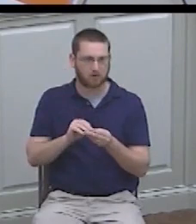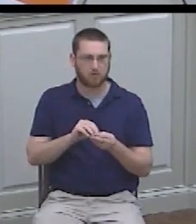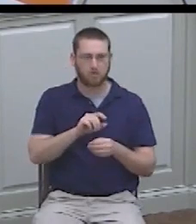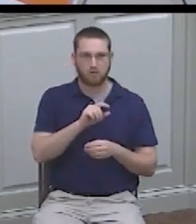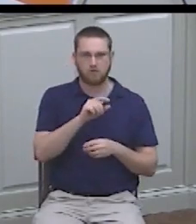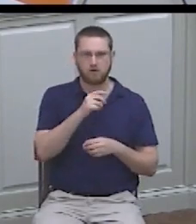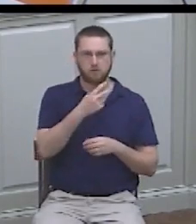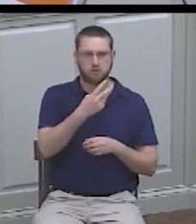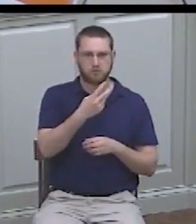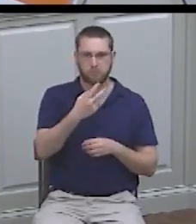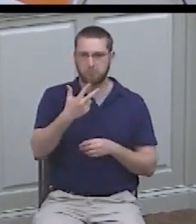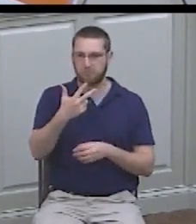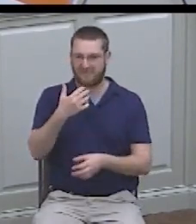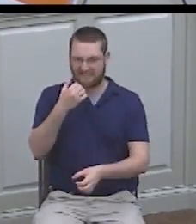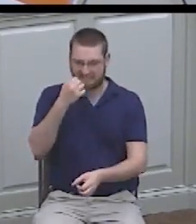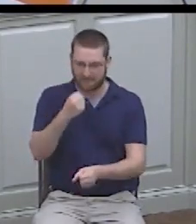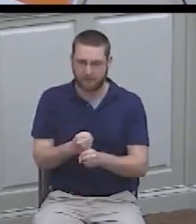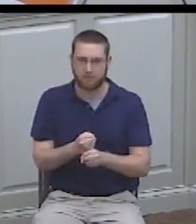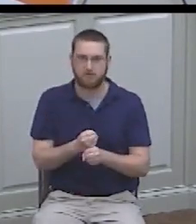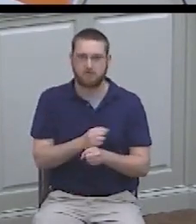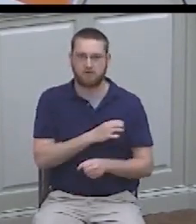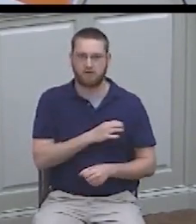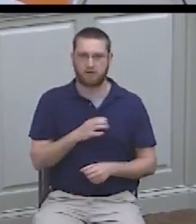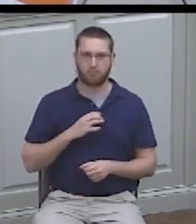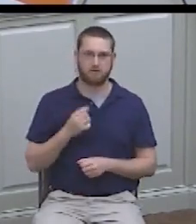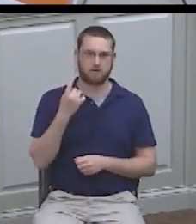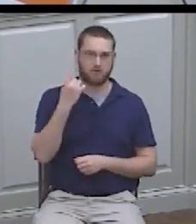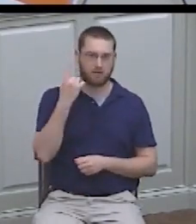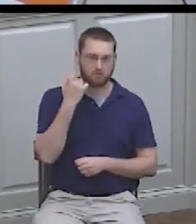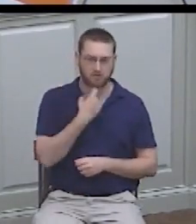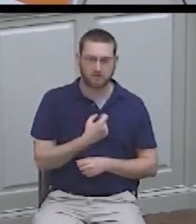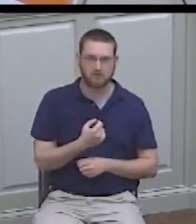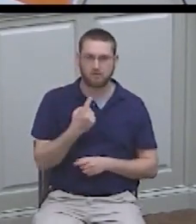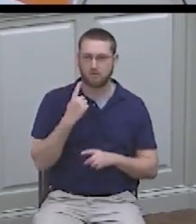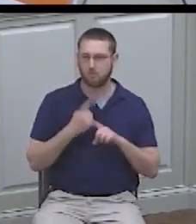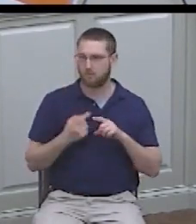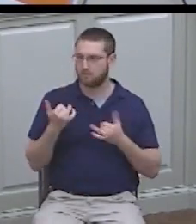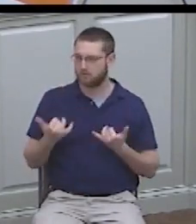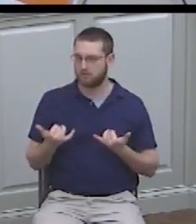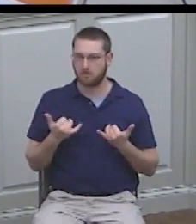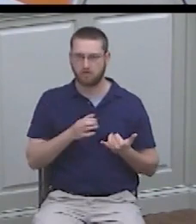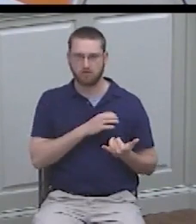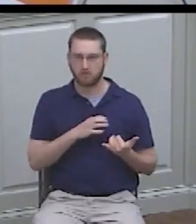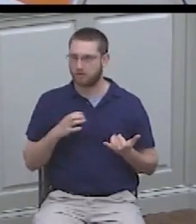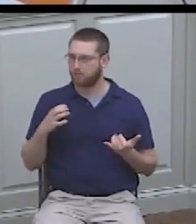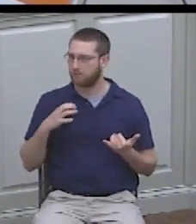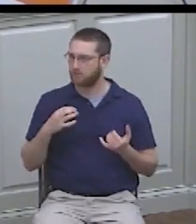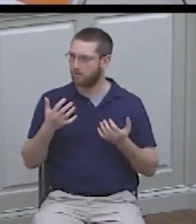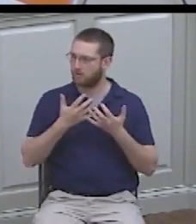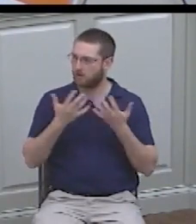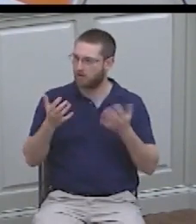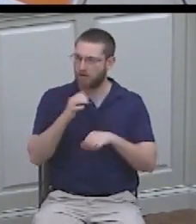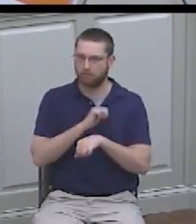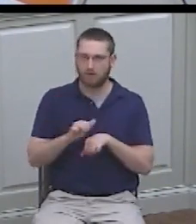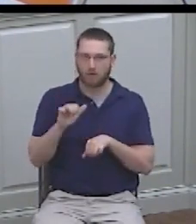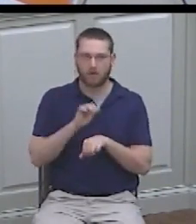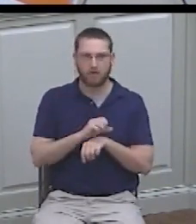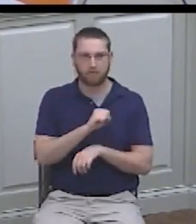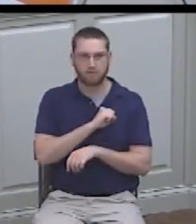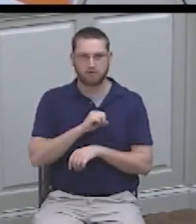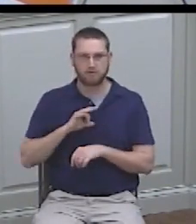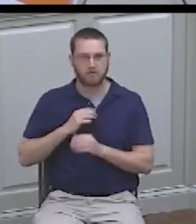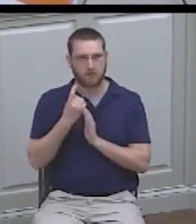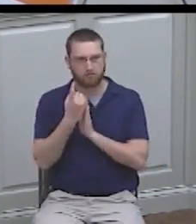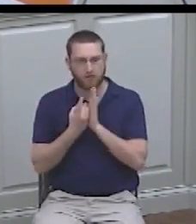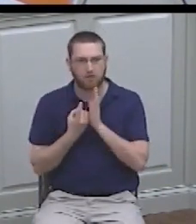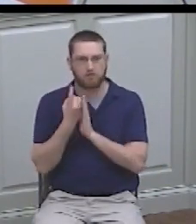months of input by commission and prior commissions, and a tremendous amount of labor and staff hours as